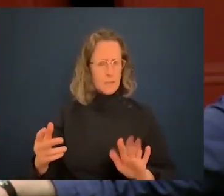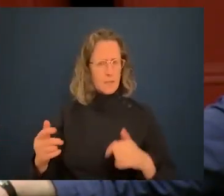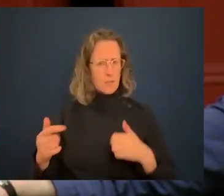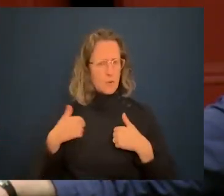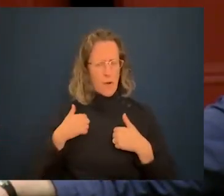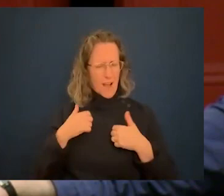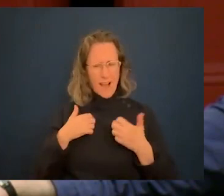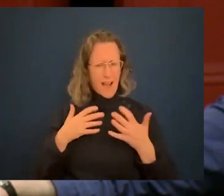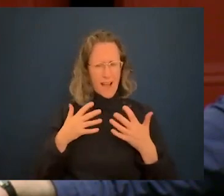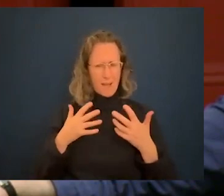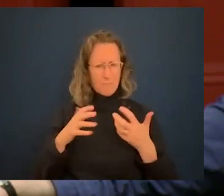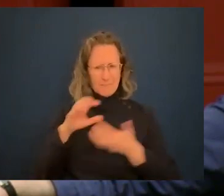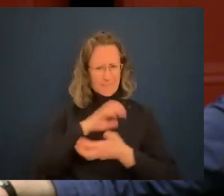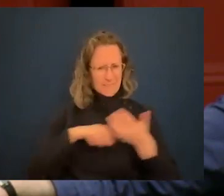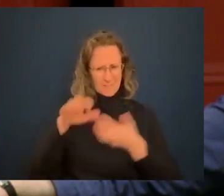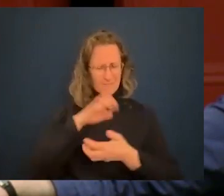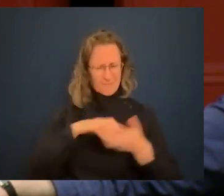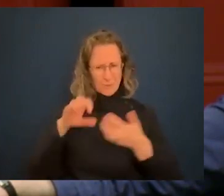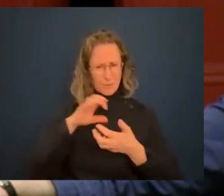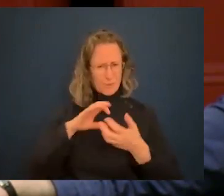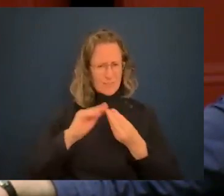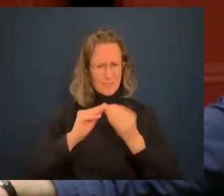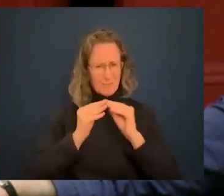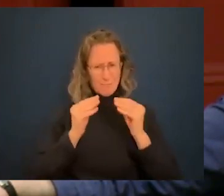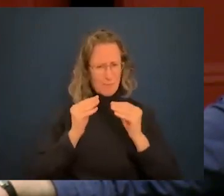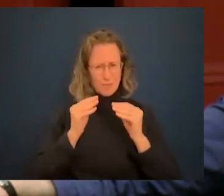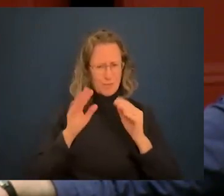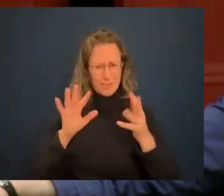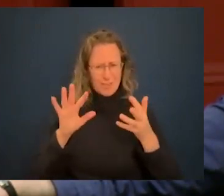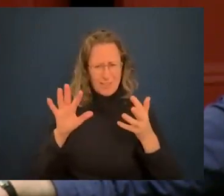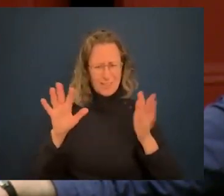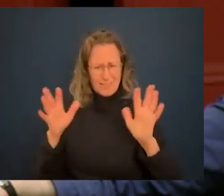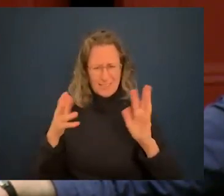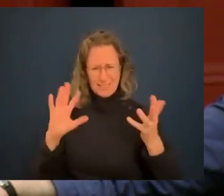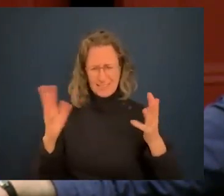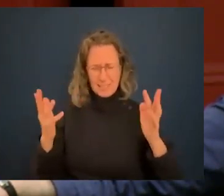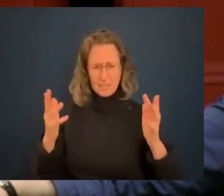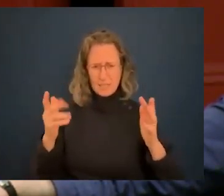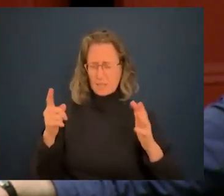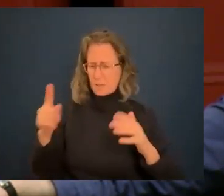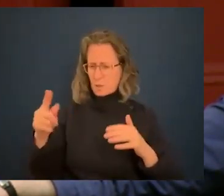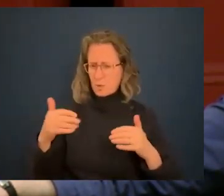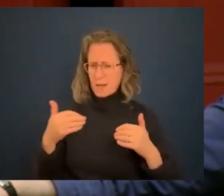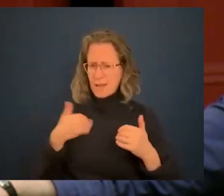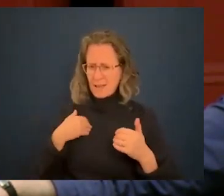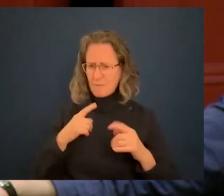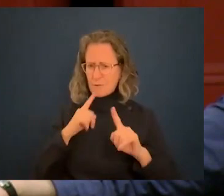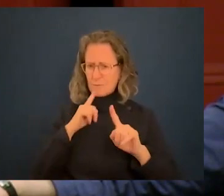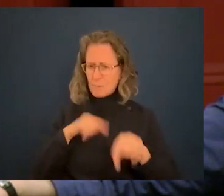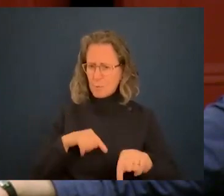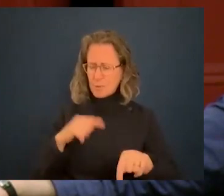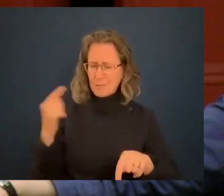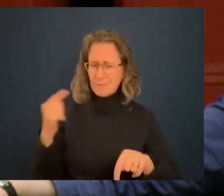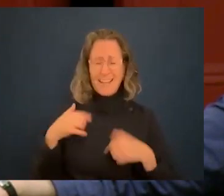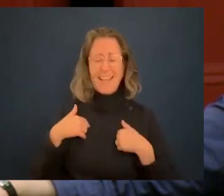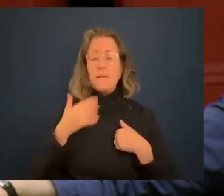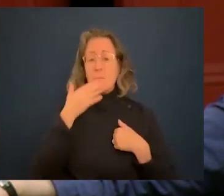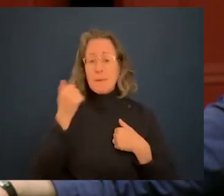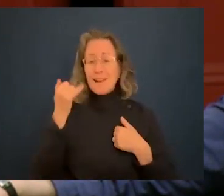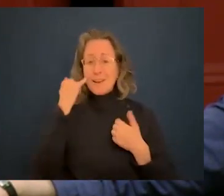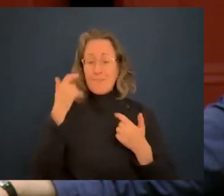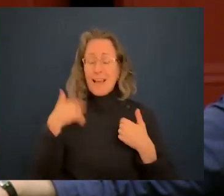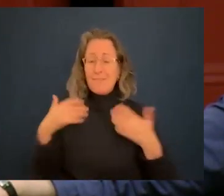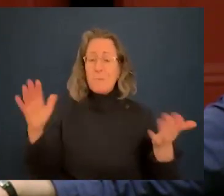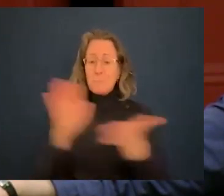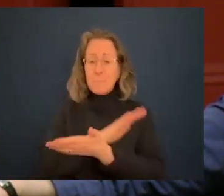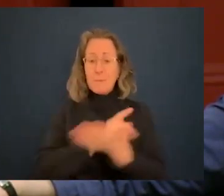having a little difficulty getting all the numbers lined up right I don't know if there's some document I'm I'm better at this if I have something on a piece